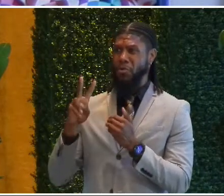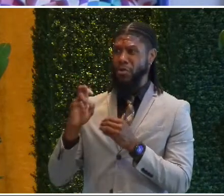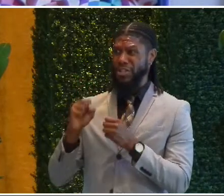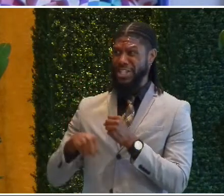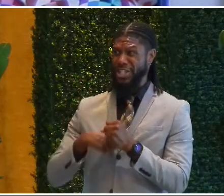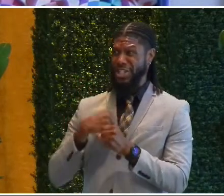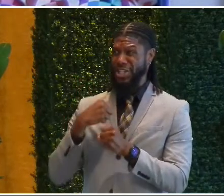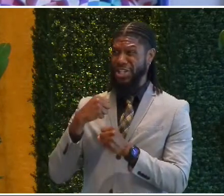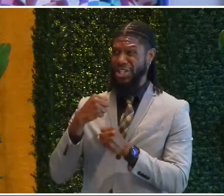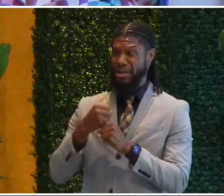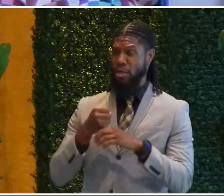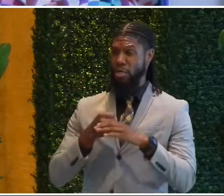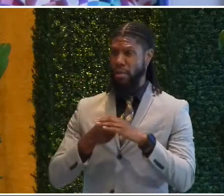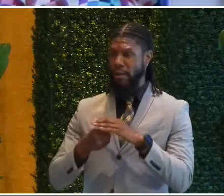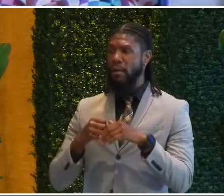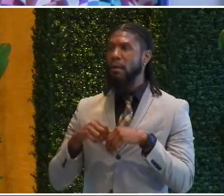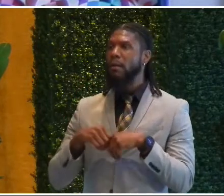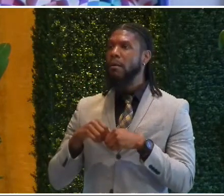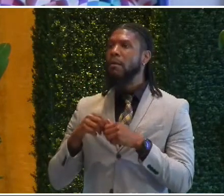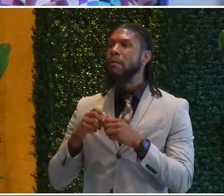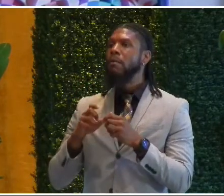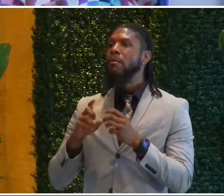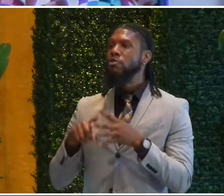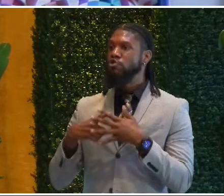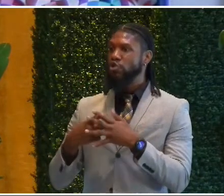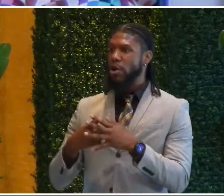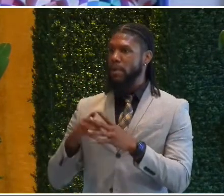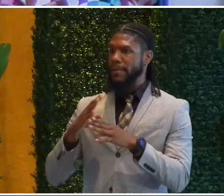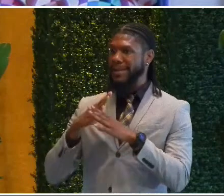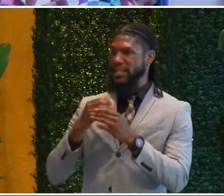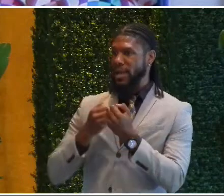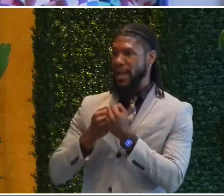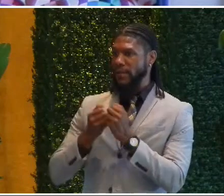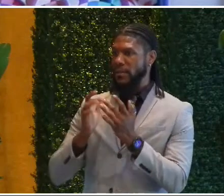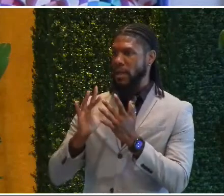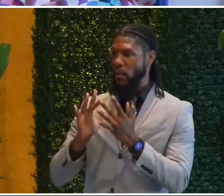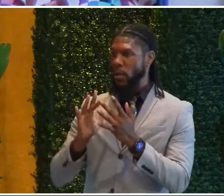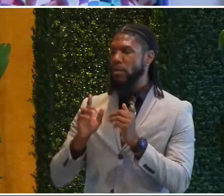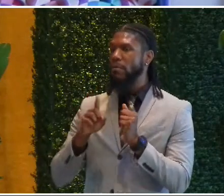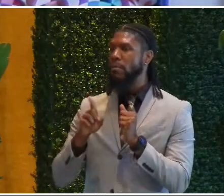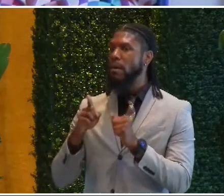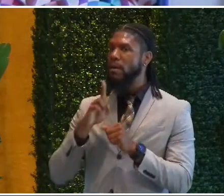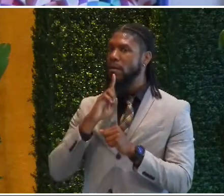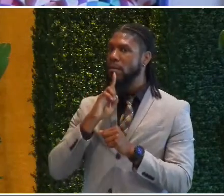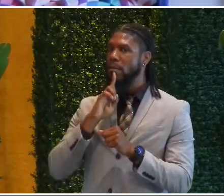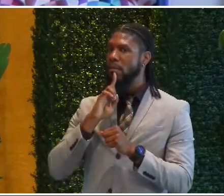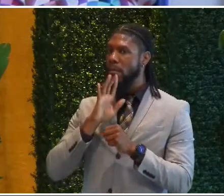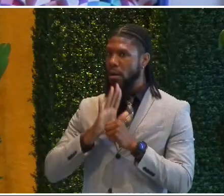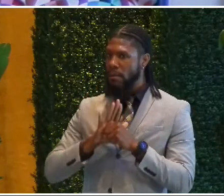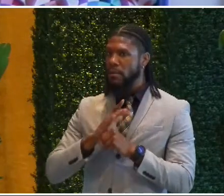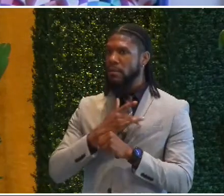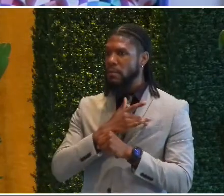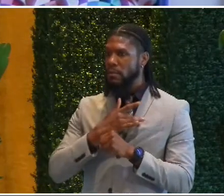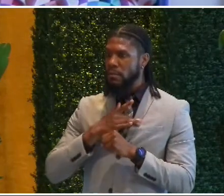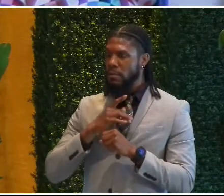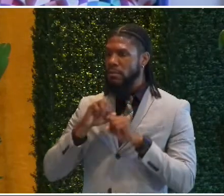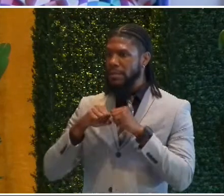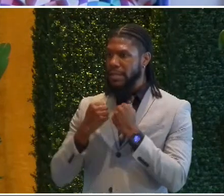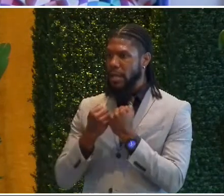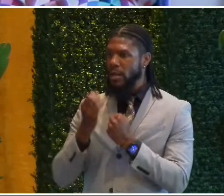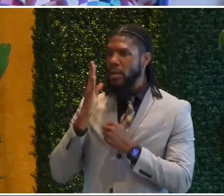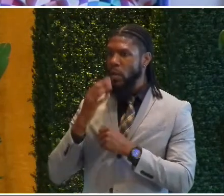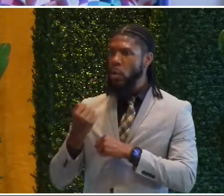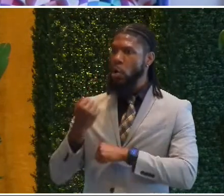started what's called the Protection Advocacy Networks, they promised society that they were going to close down